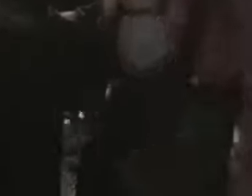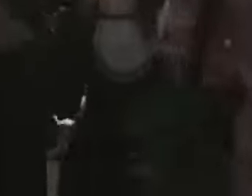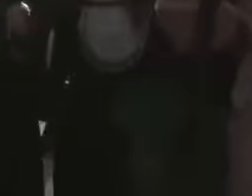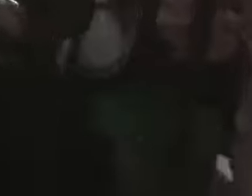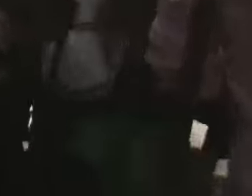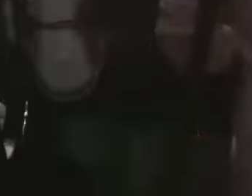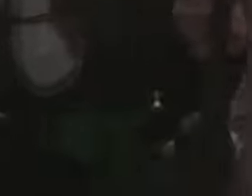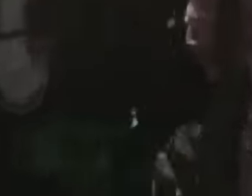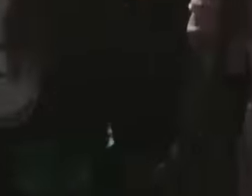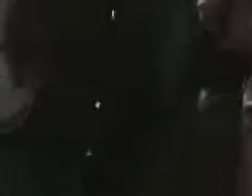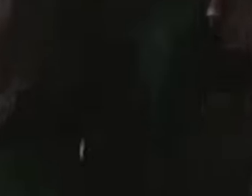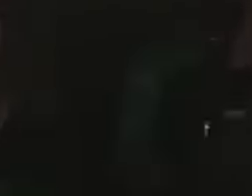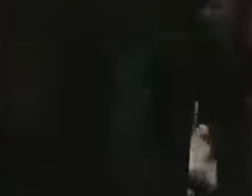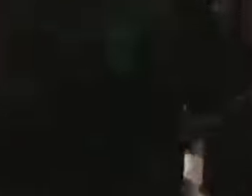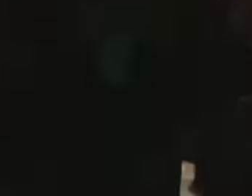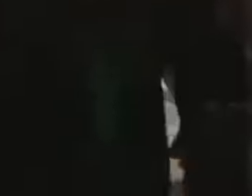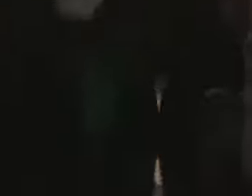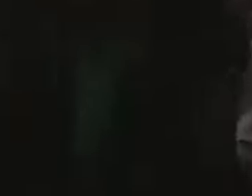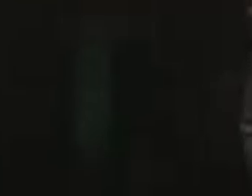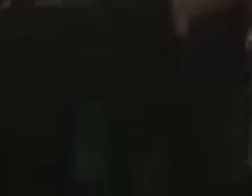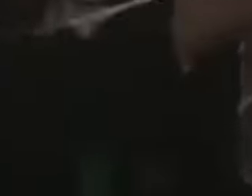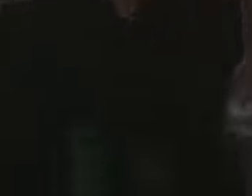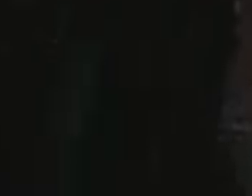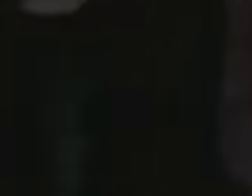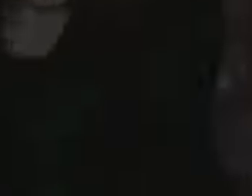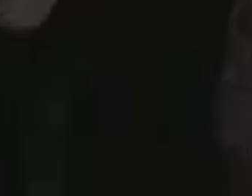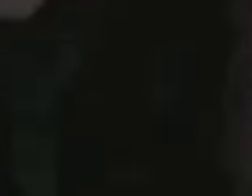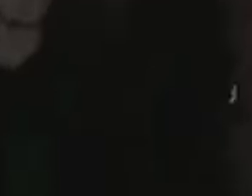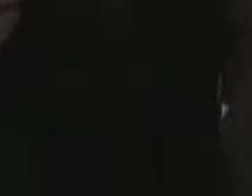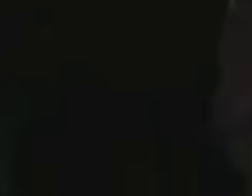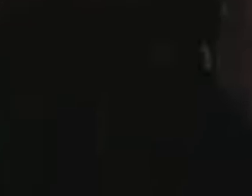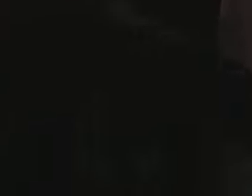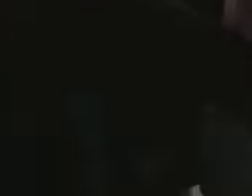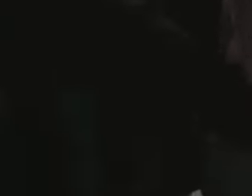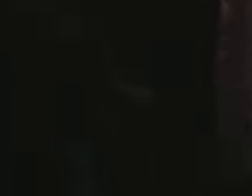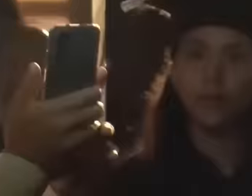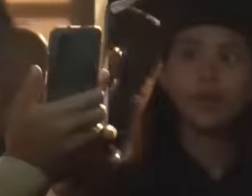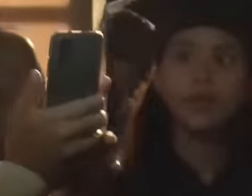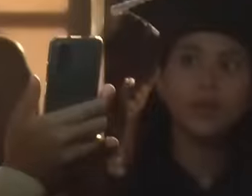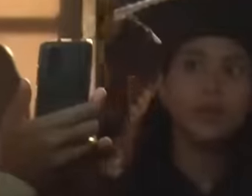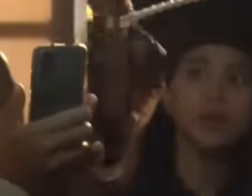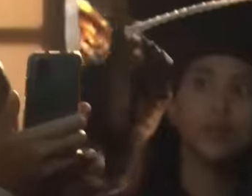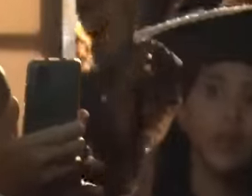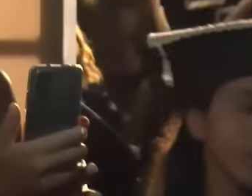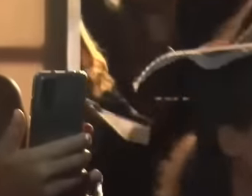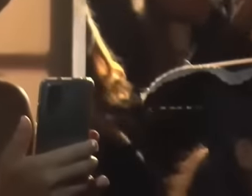he told me, son, don't let it slip away. When I was just a kid, I heard him say,